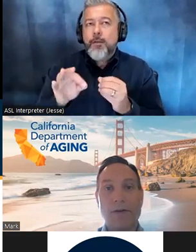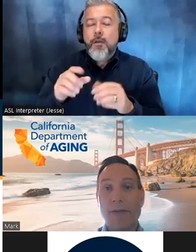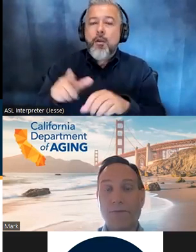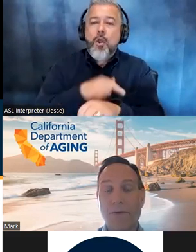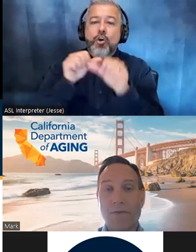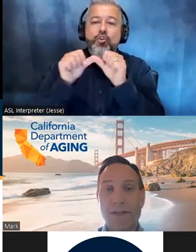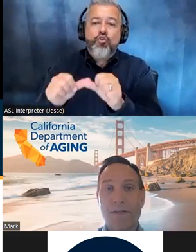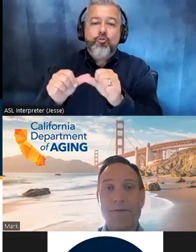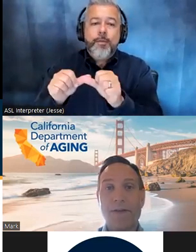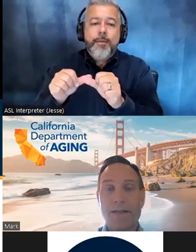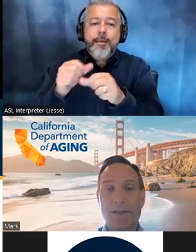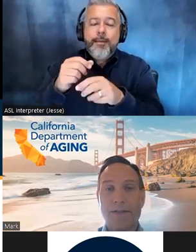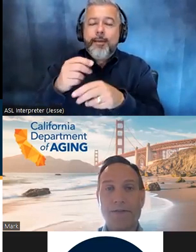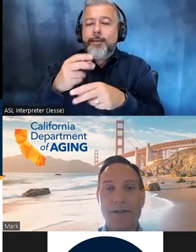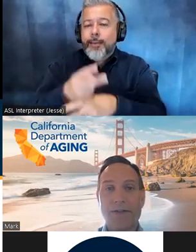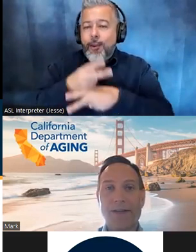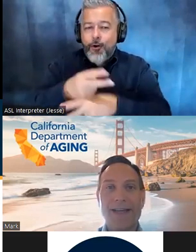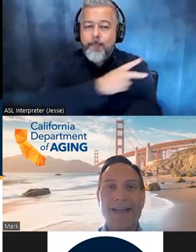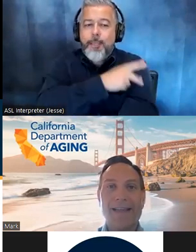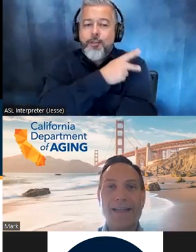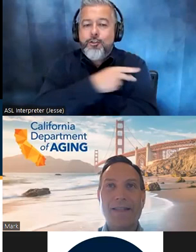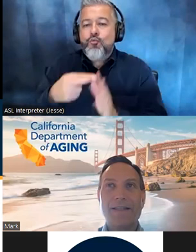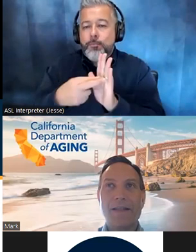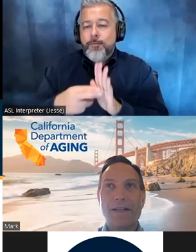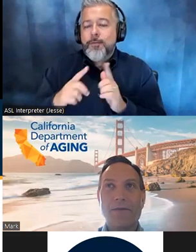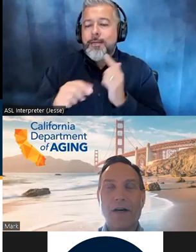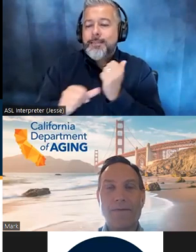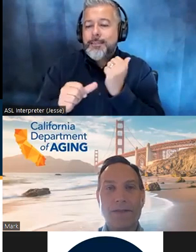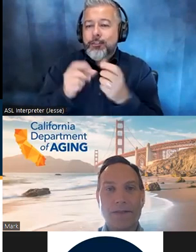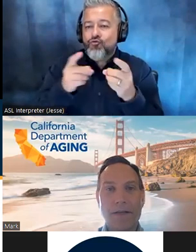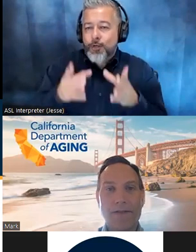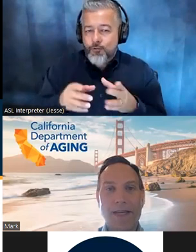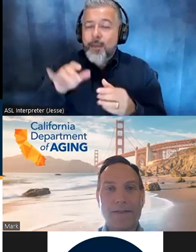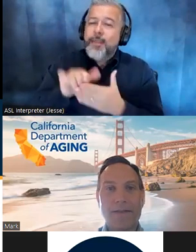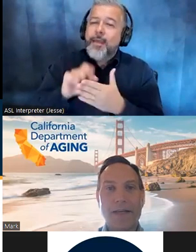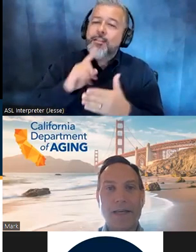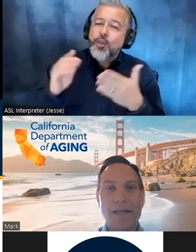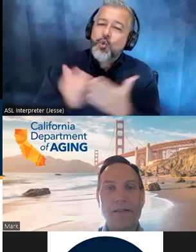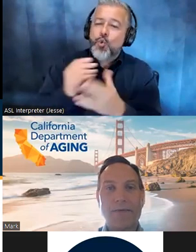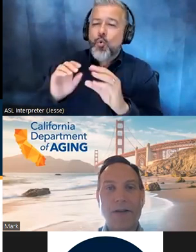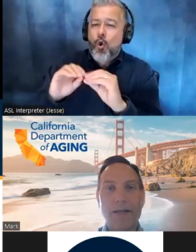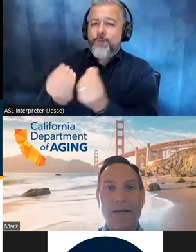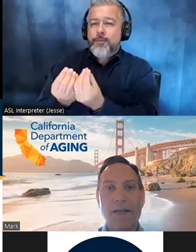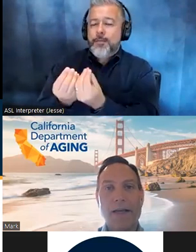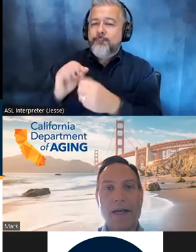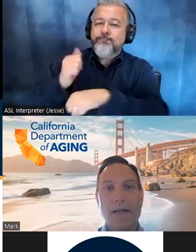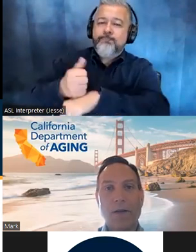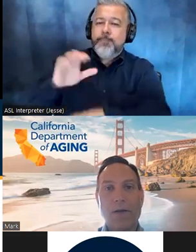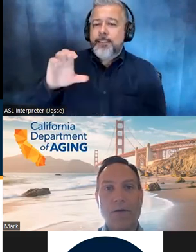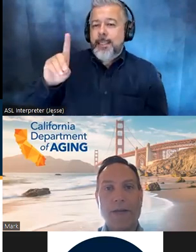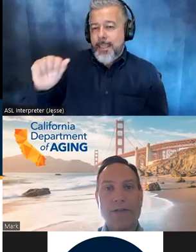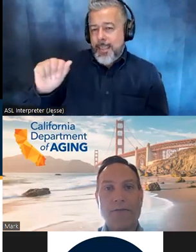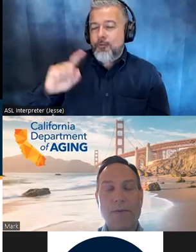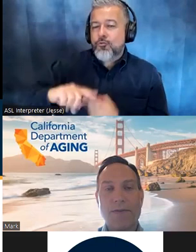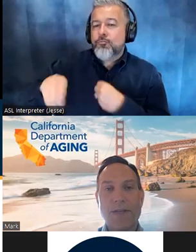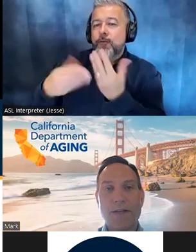Long-Term Care Patient Representative Assistant Director. This is a new office established at CDA to provide